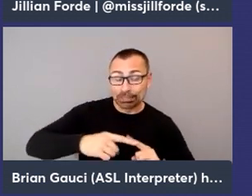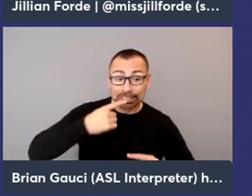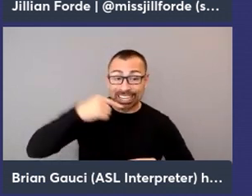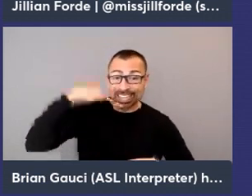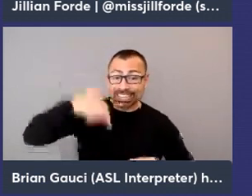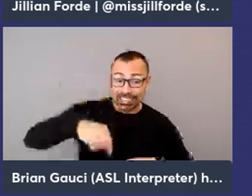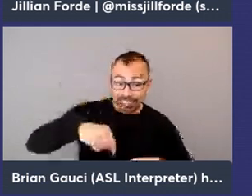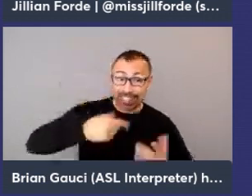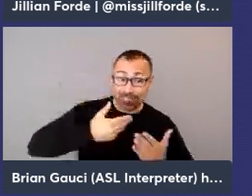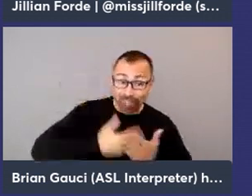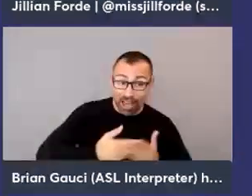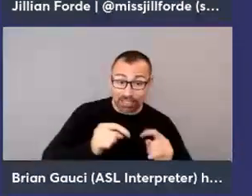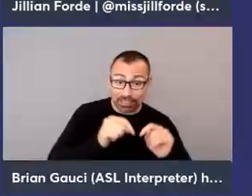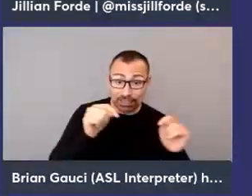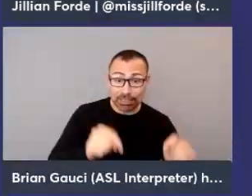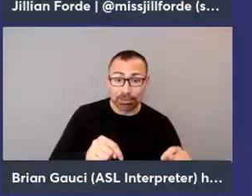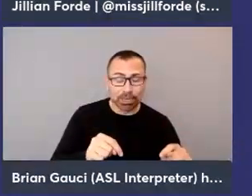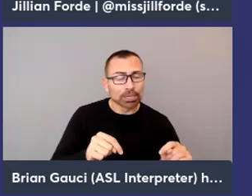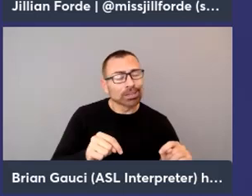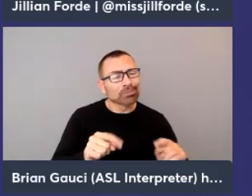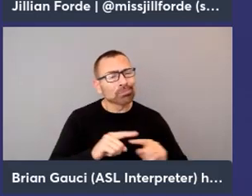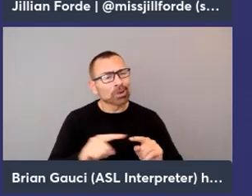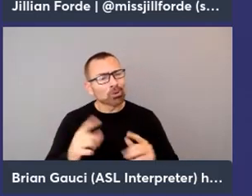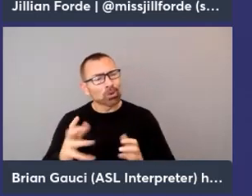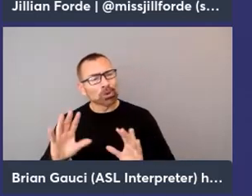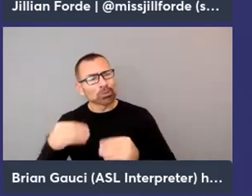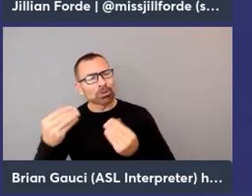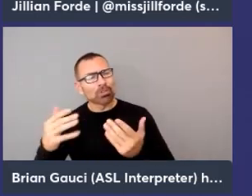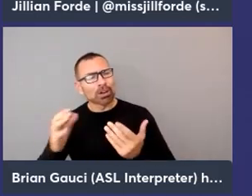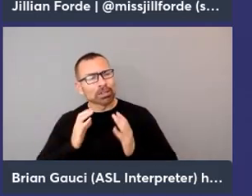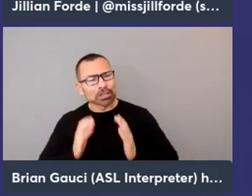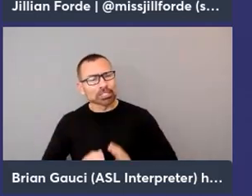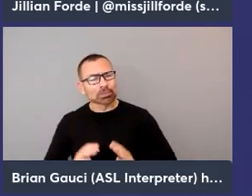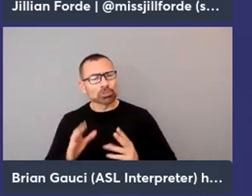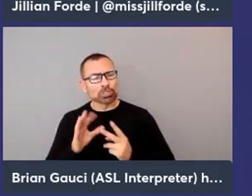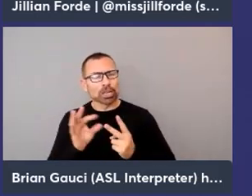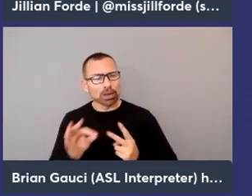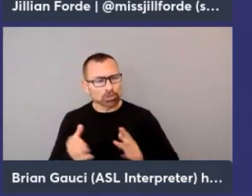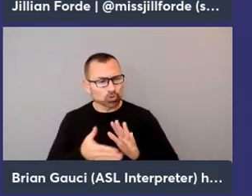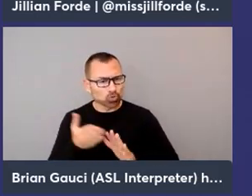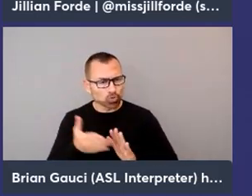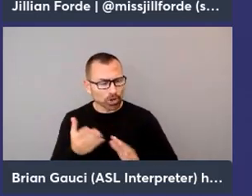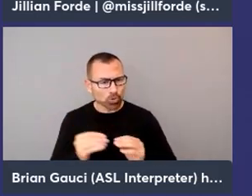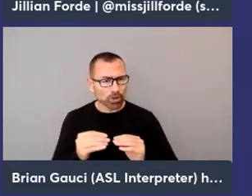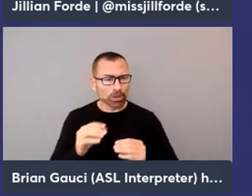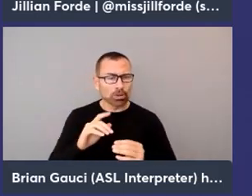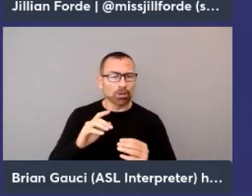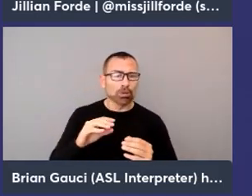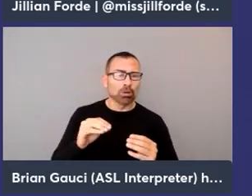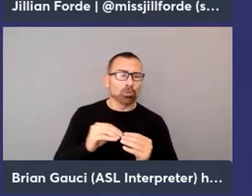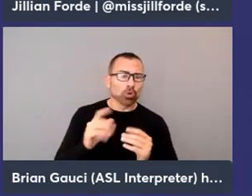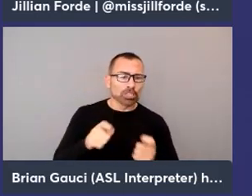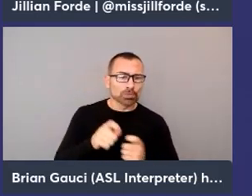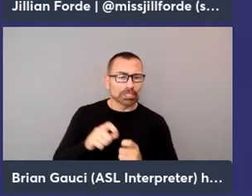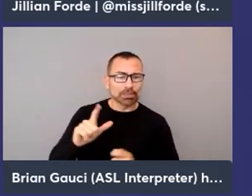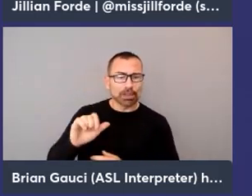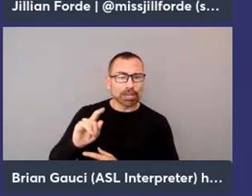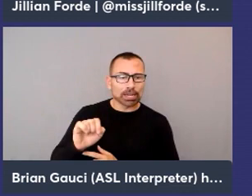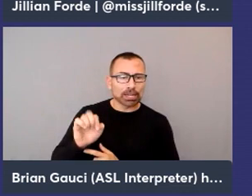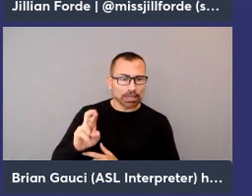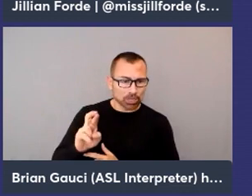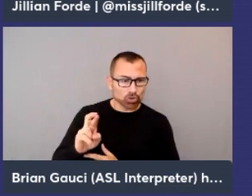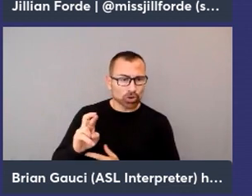template. And what we want to provide customers is the option to run it with this more specific Linter option, which aims to provide